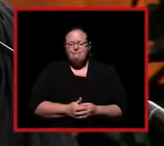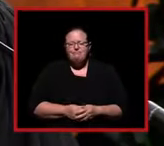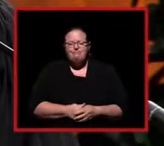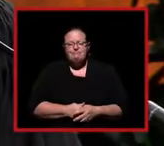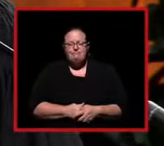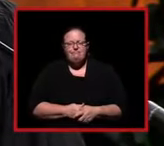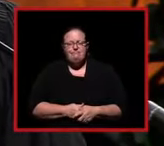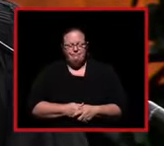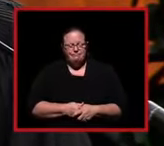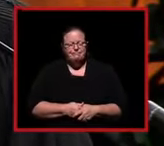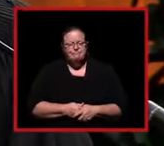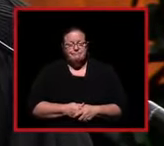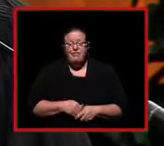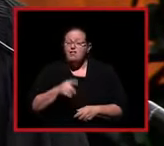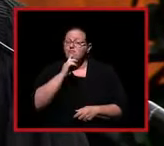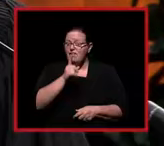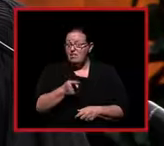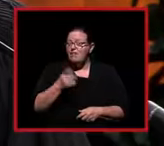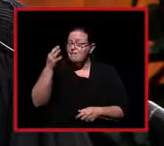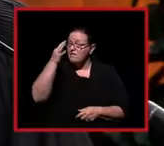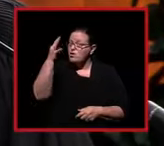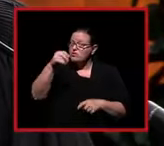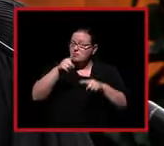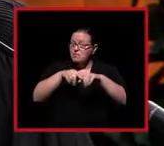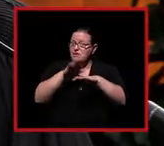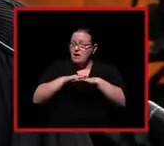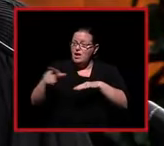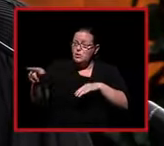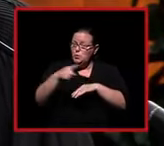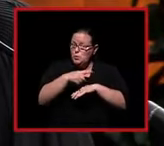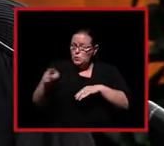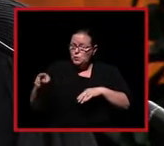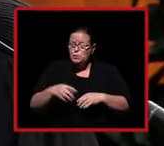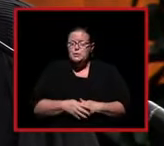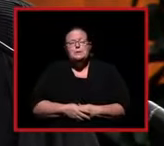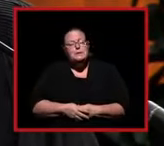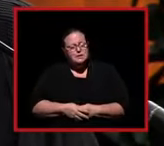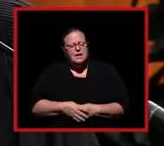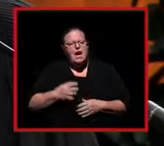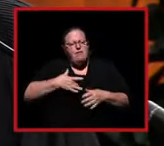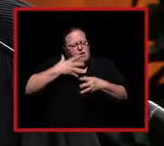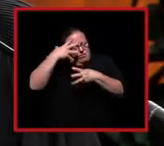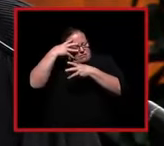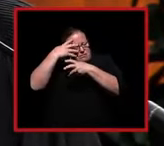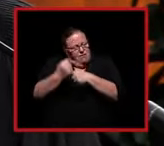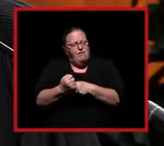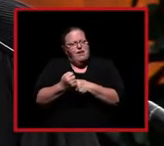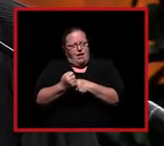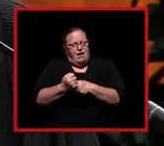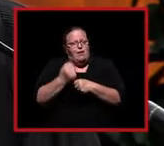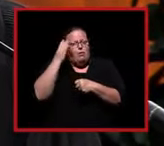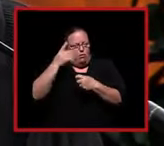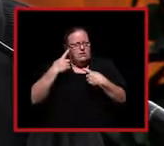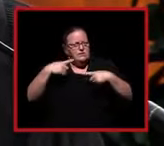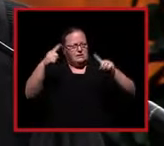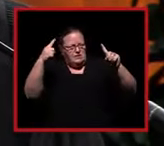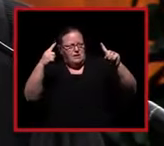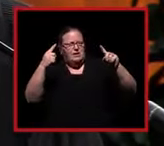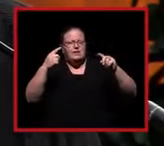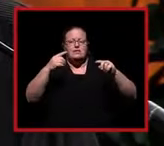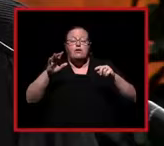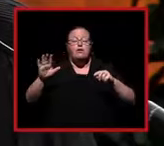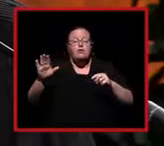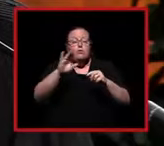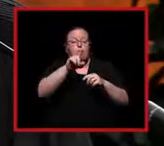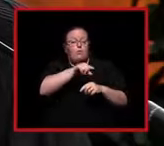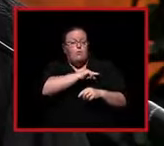The future really does depend on you, and I am confident you will succeed because you have some